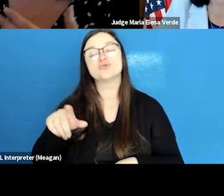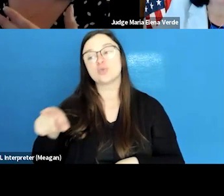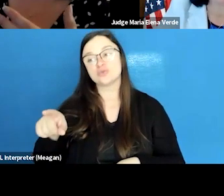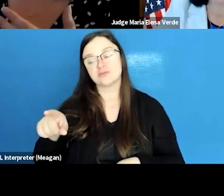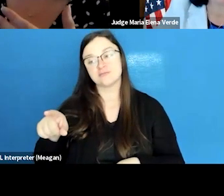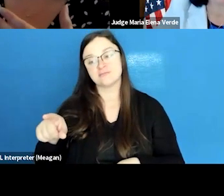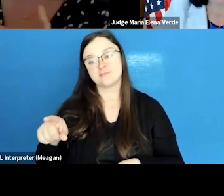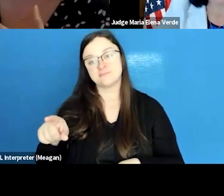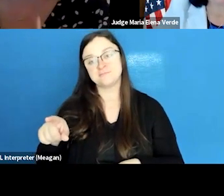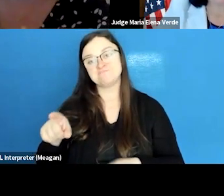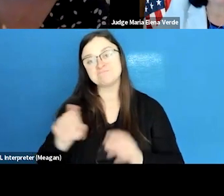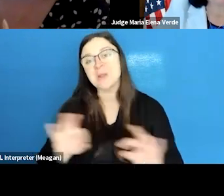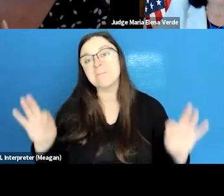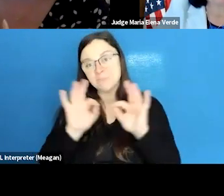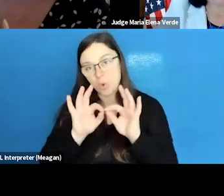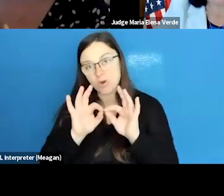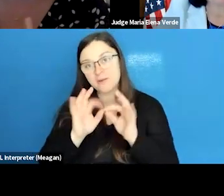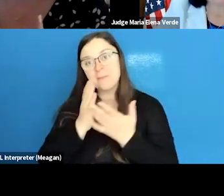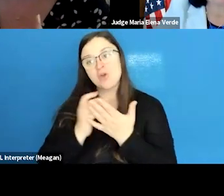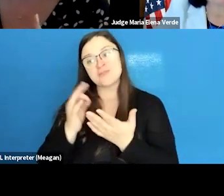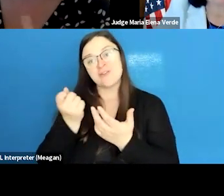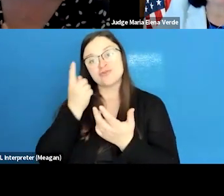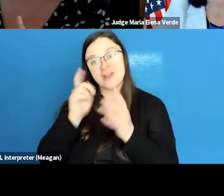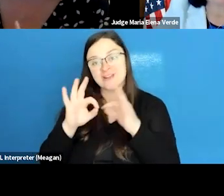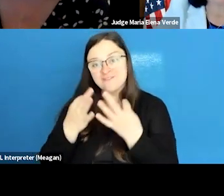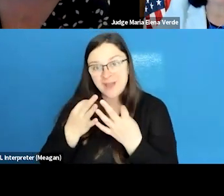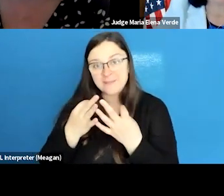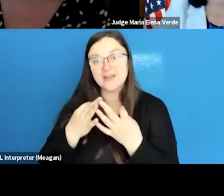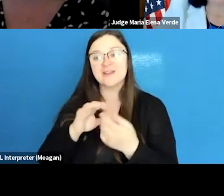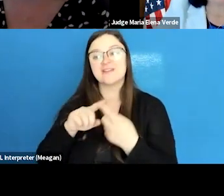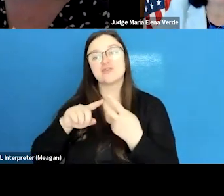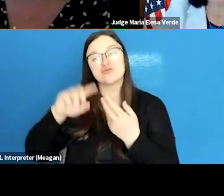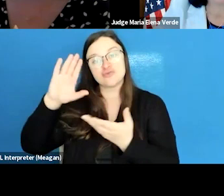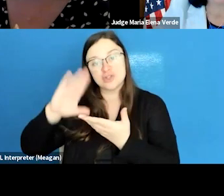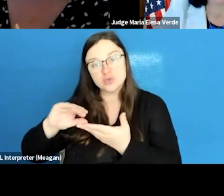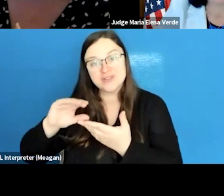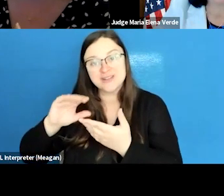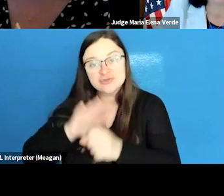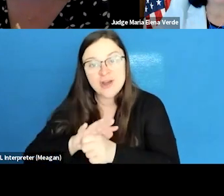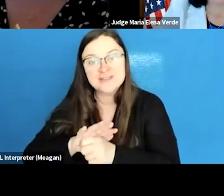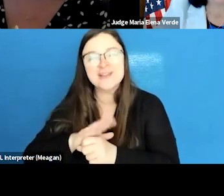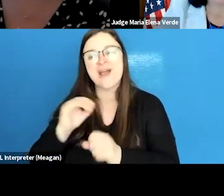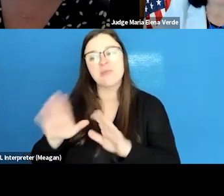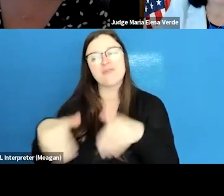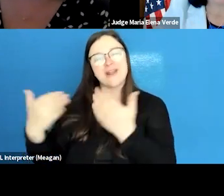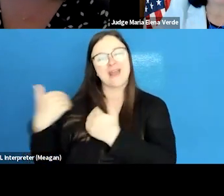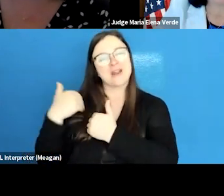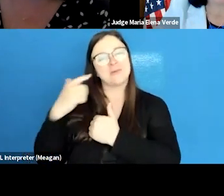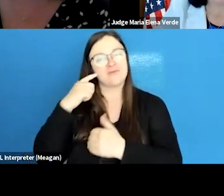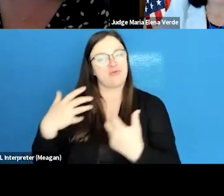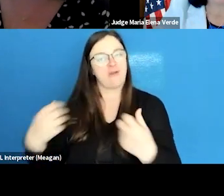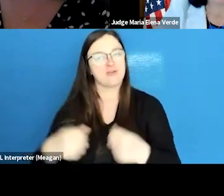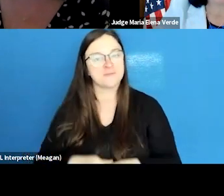of understanding the family dynamic, reducing stress, and then providing accountability for that recovery. There's